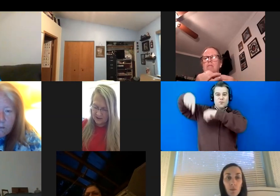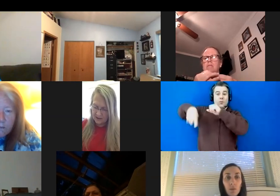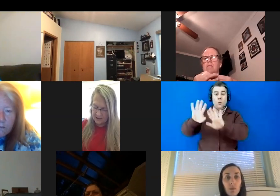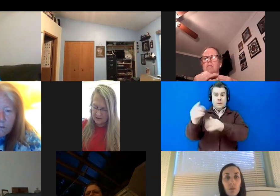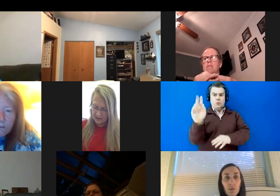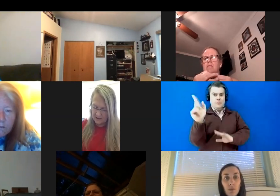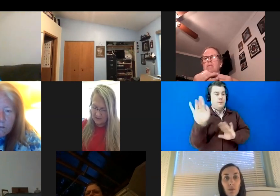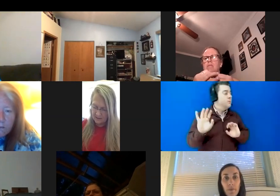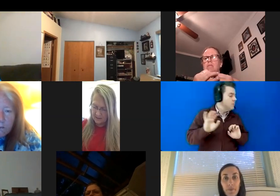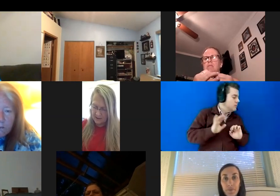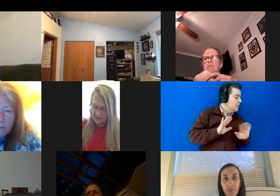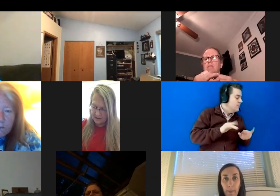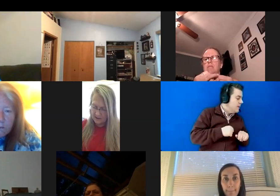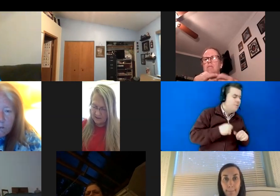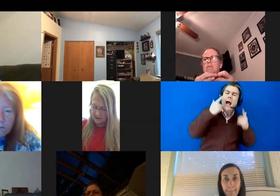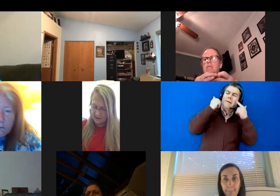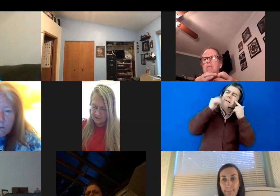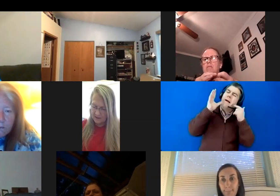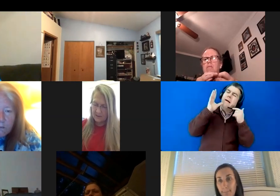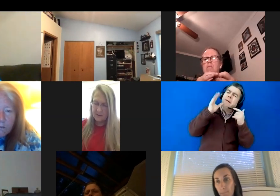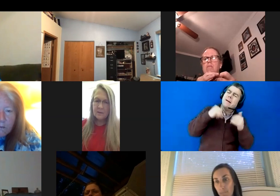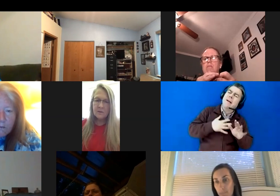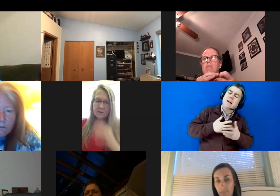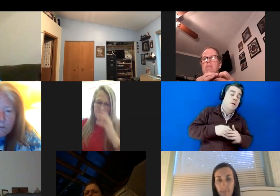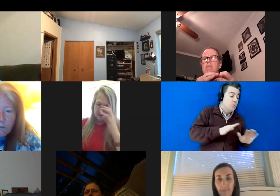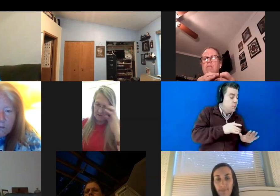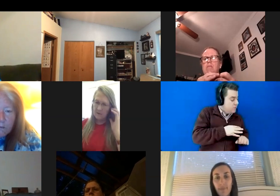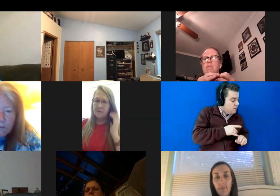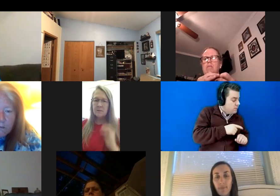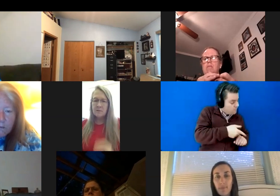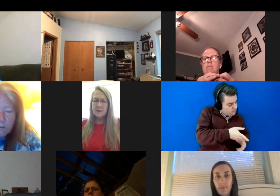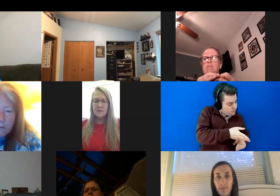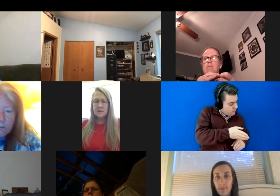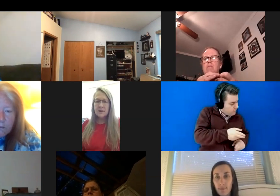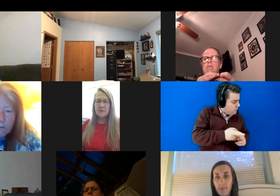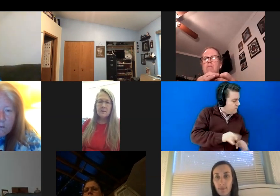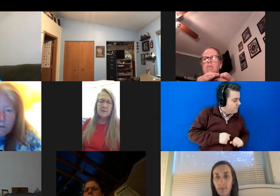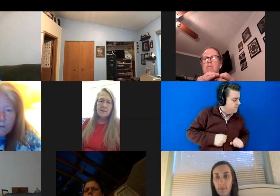Okay, hold me just a second. Go to daddy. Hey, look at mommy. What's wrong?